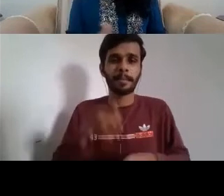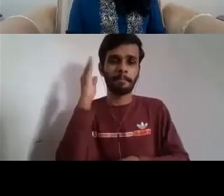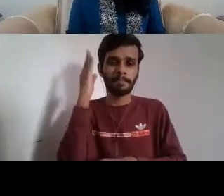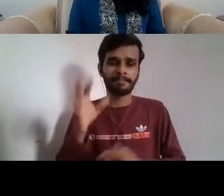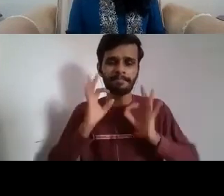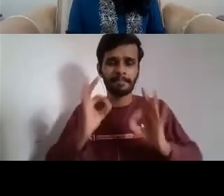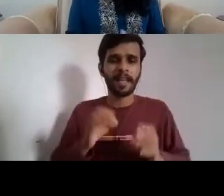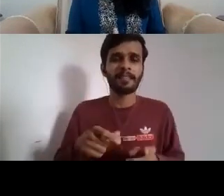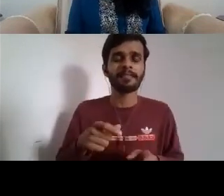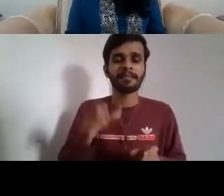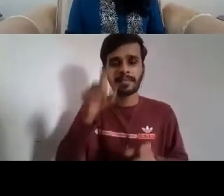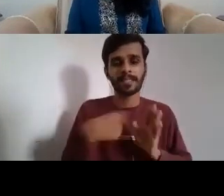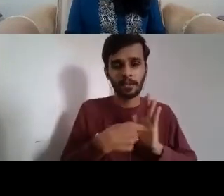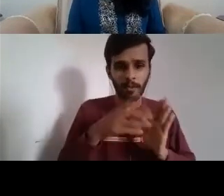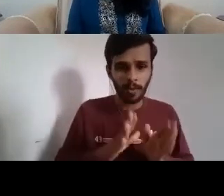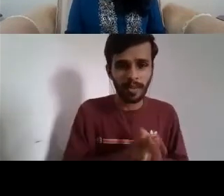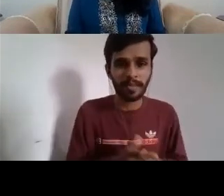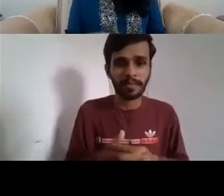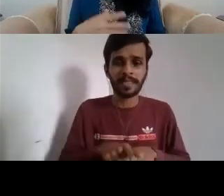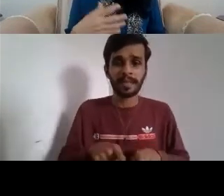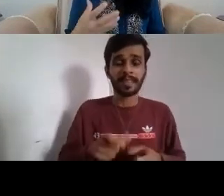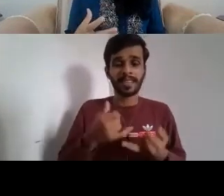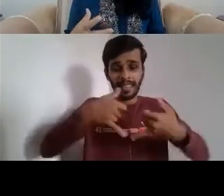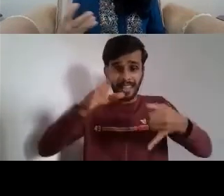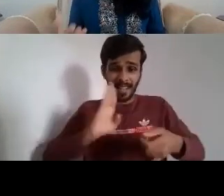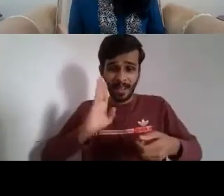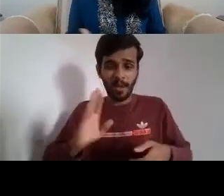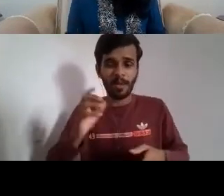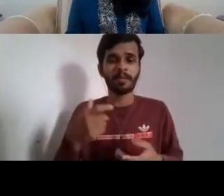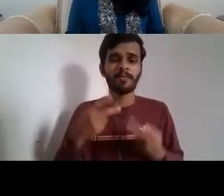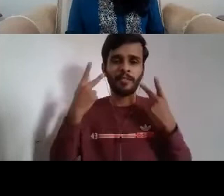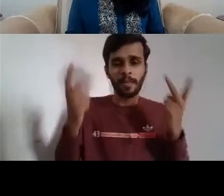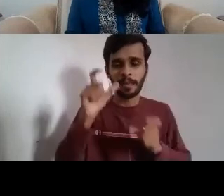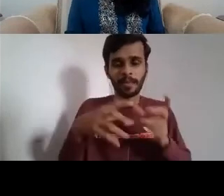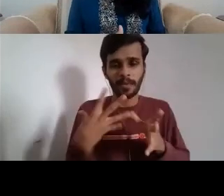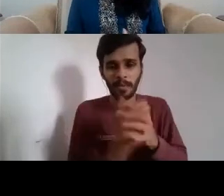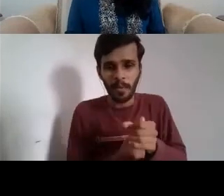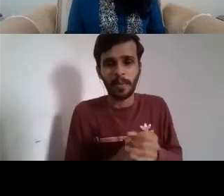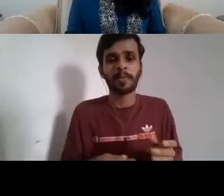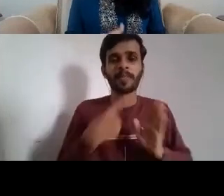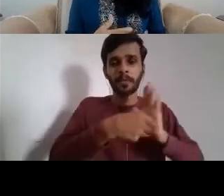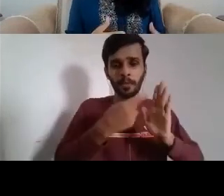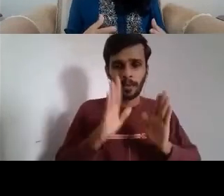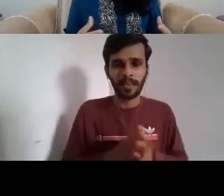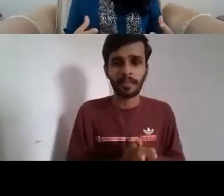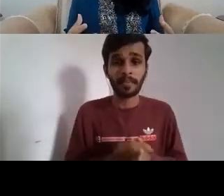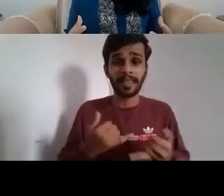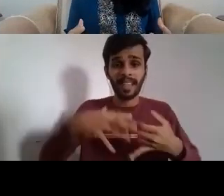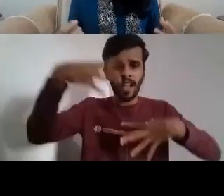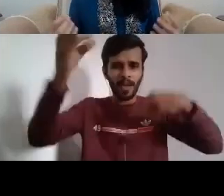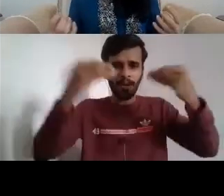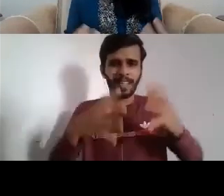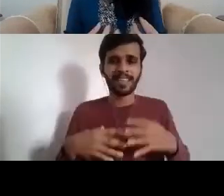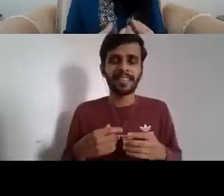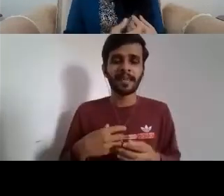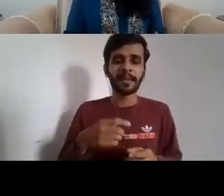unlikely audience to Indian music. He inspired his Western fans and musicians to explore music